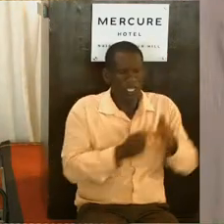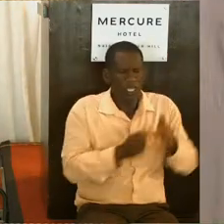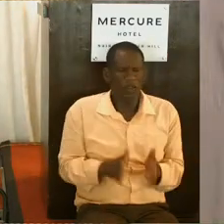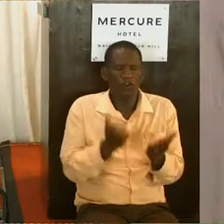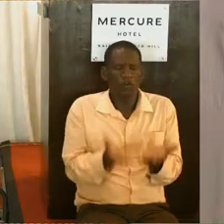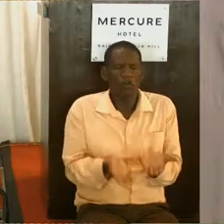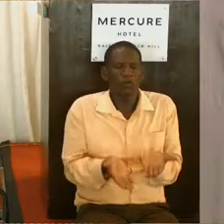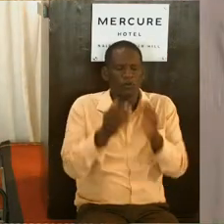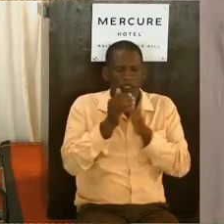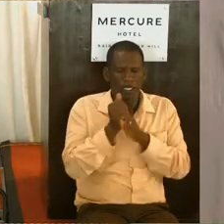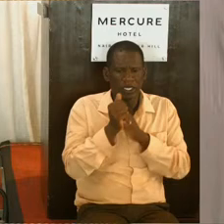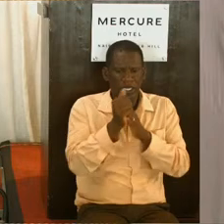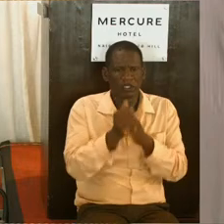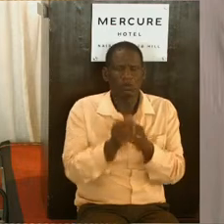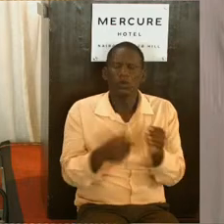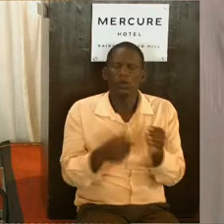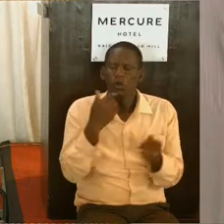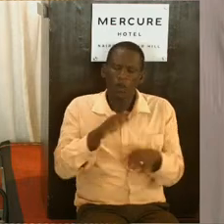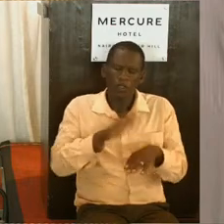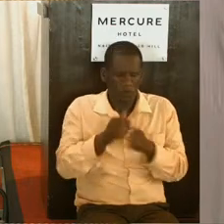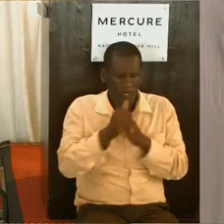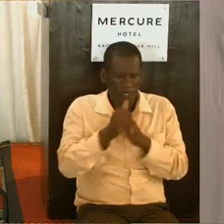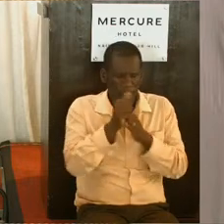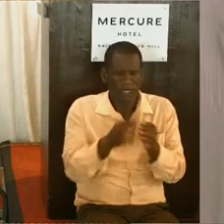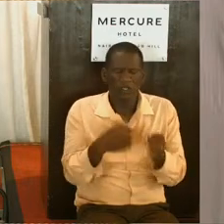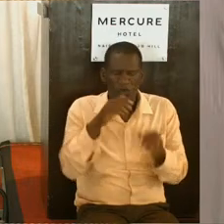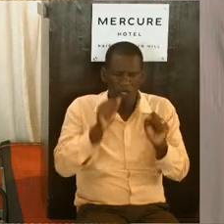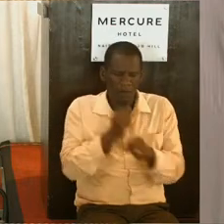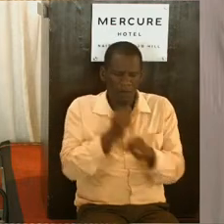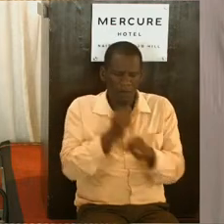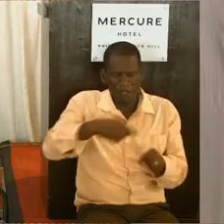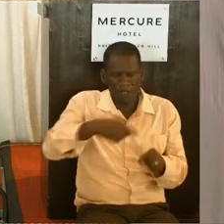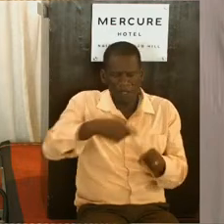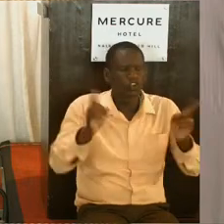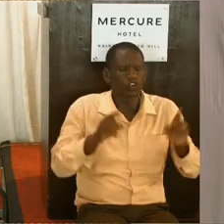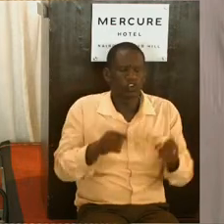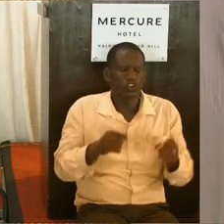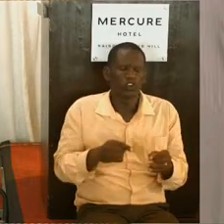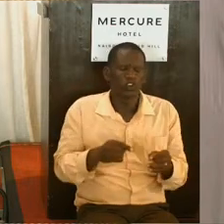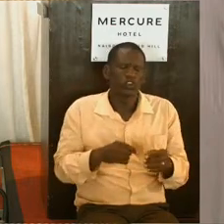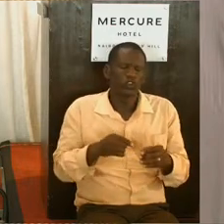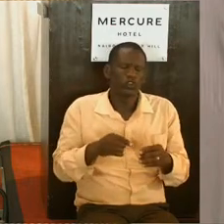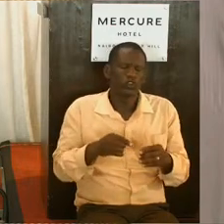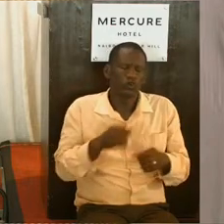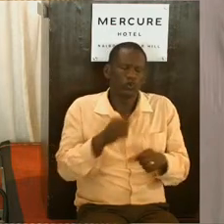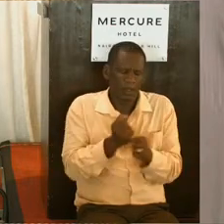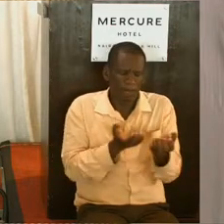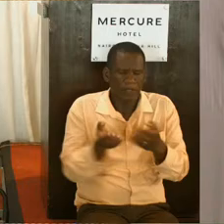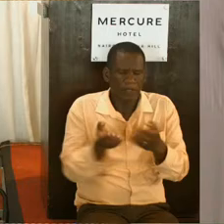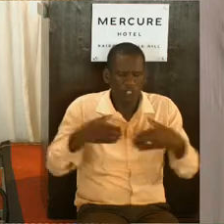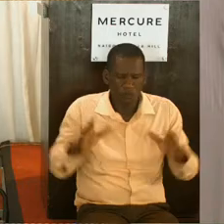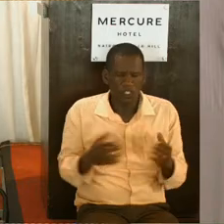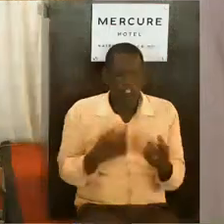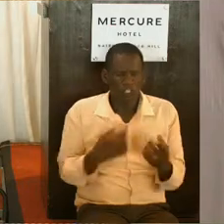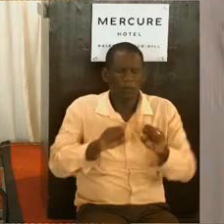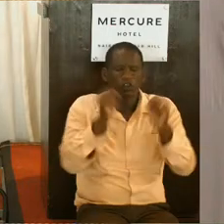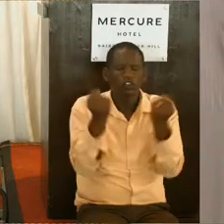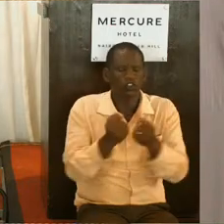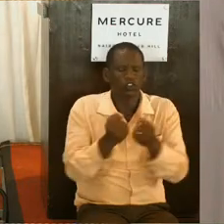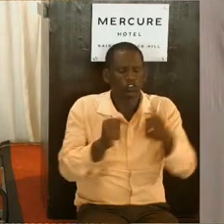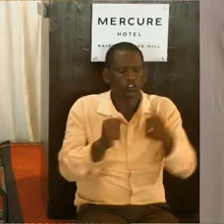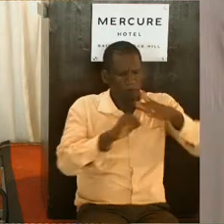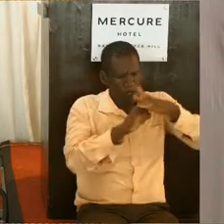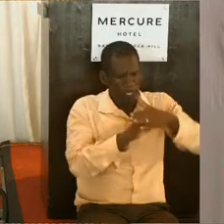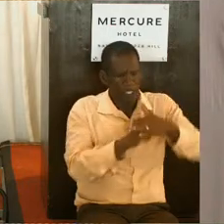of promoting leadership who are the good leaders that are going to make us not get into business laws it talks about the social pillar